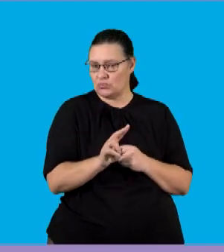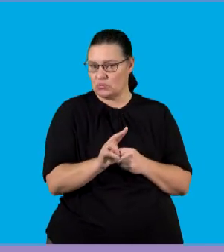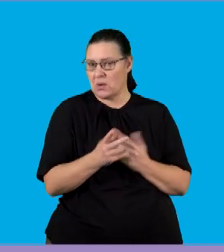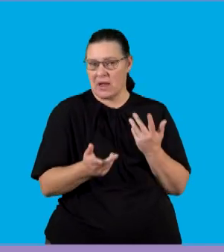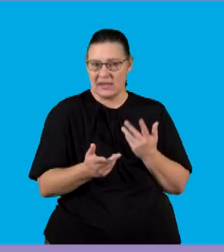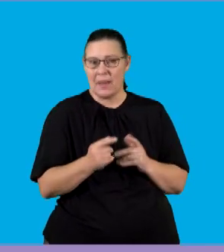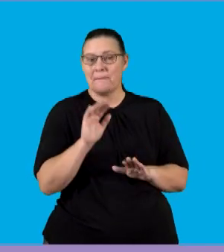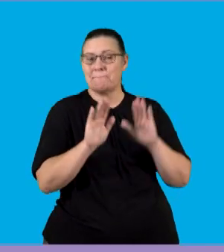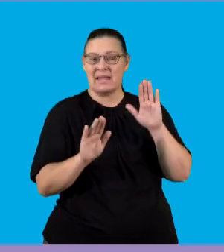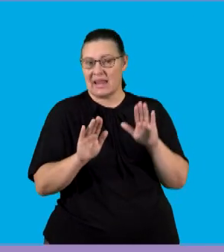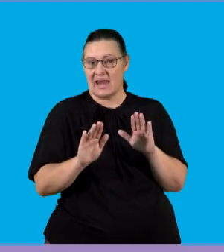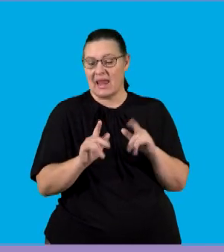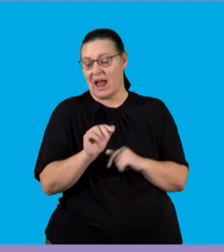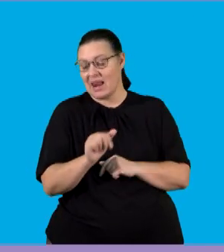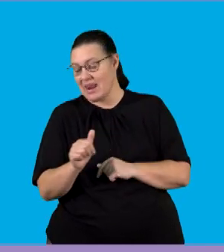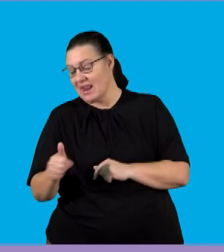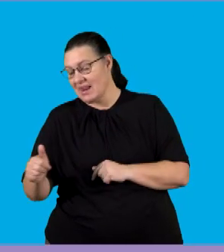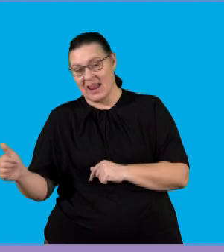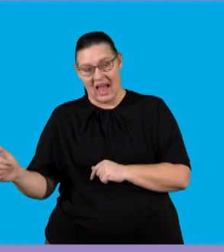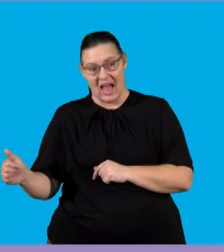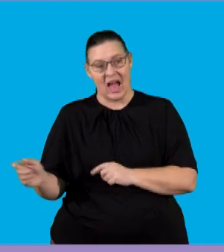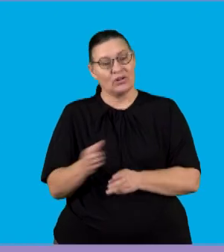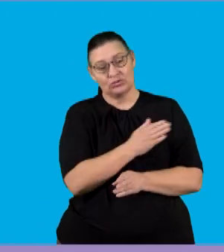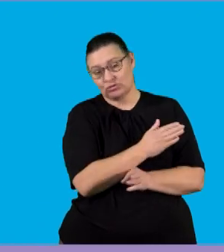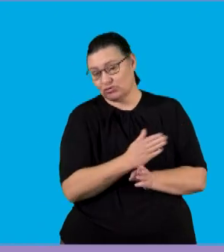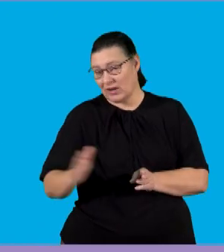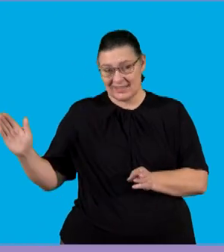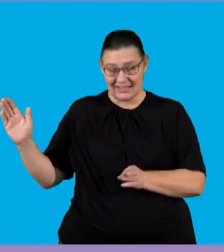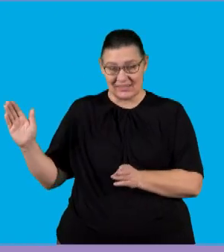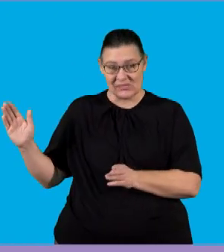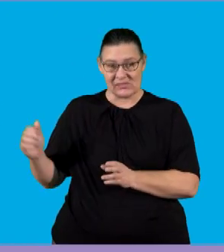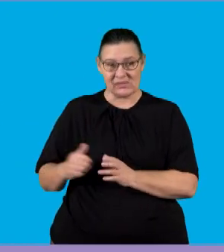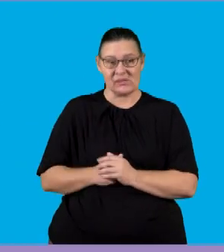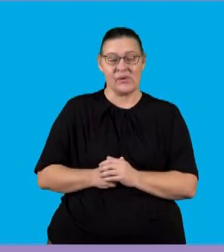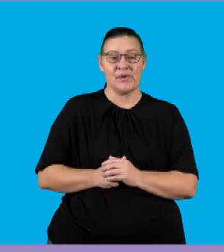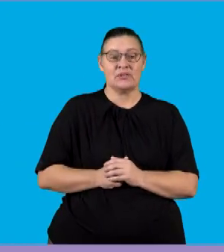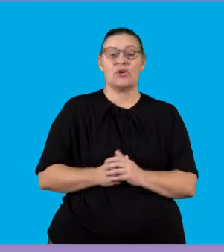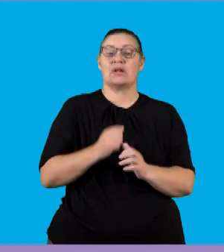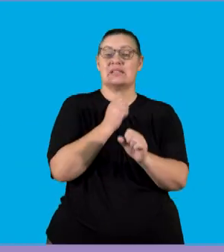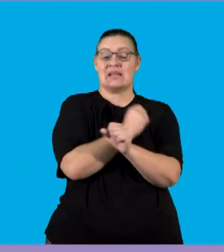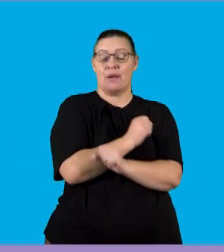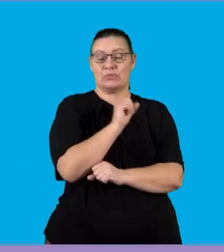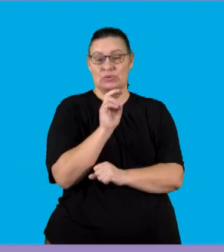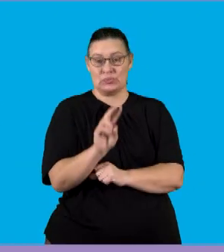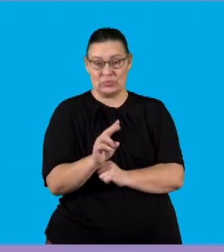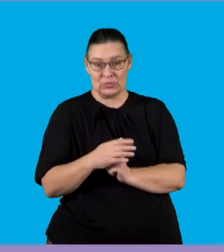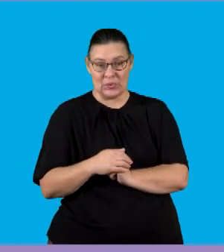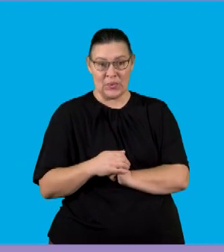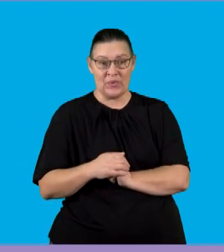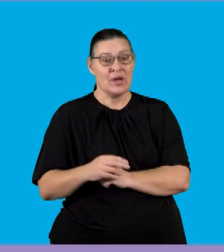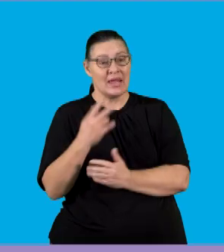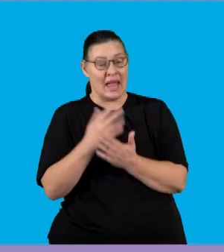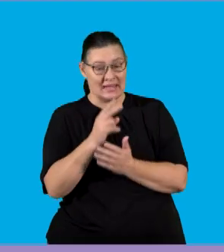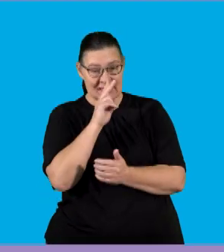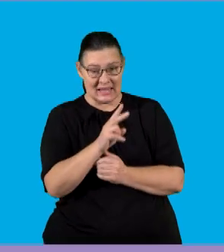then remember, the pattern needs to be the same, even moving on to the next term. So we are multiplying by 2 because, as we